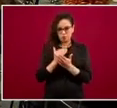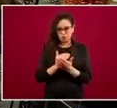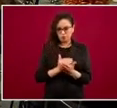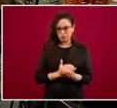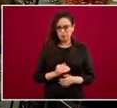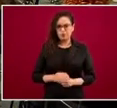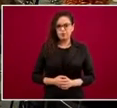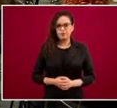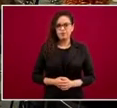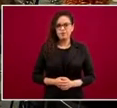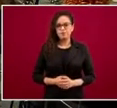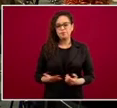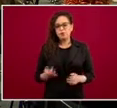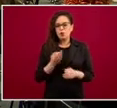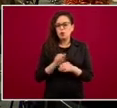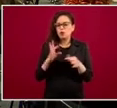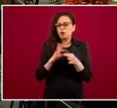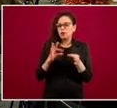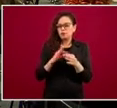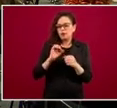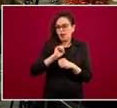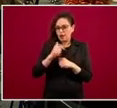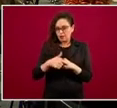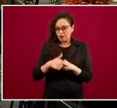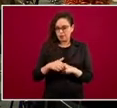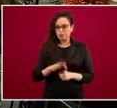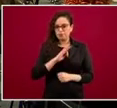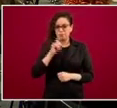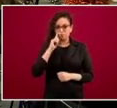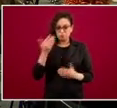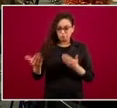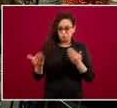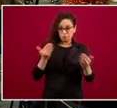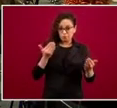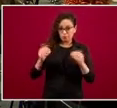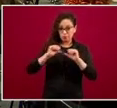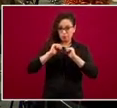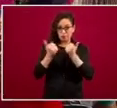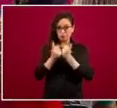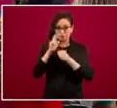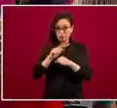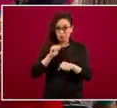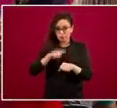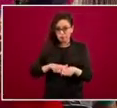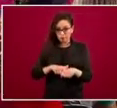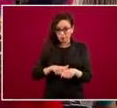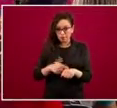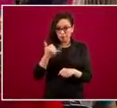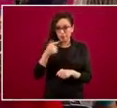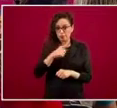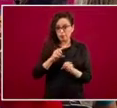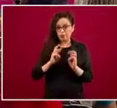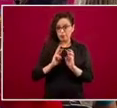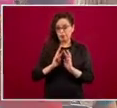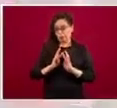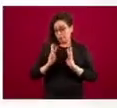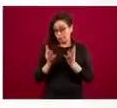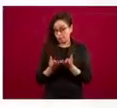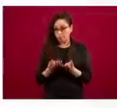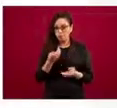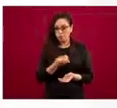Tomorrow we will be presenting more detailed information about this, but Just to give you an overall